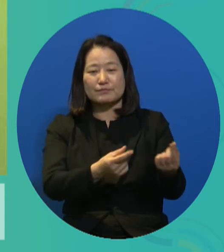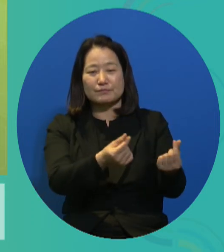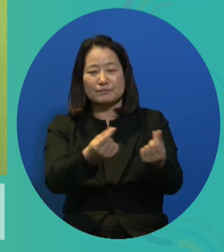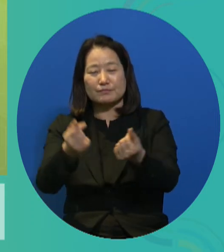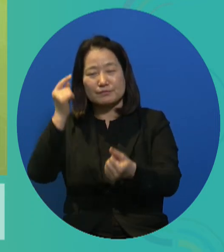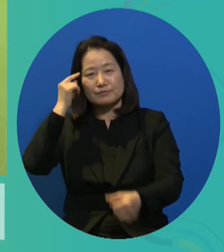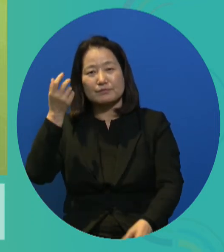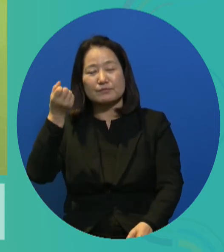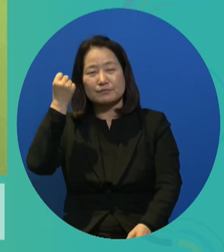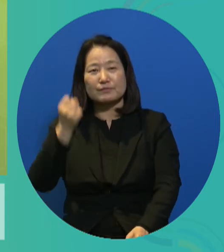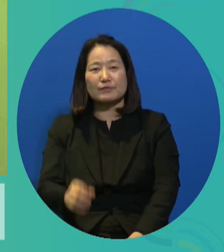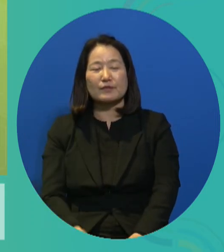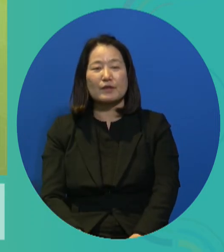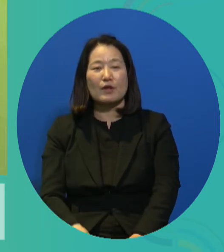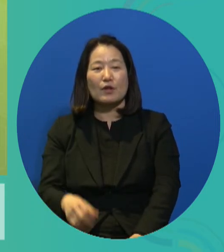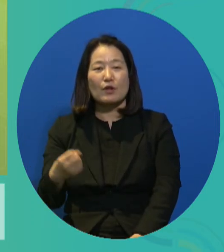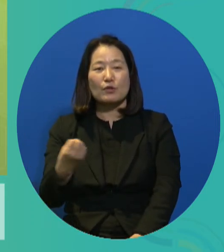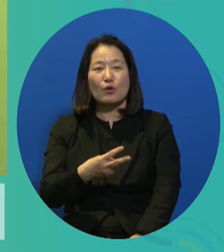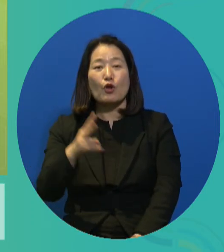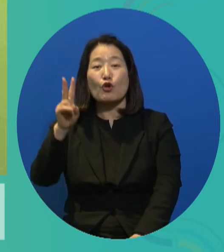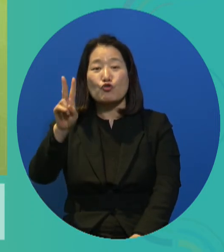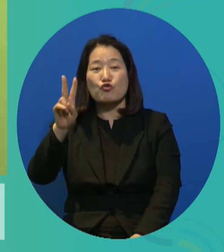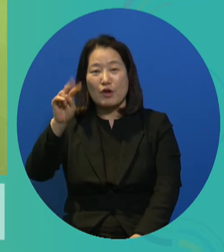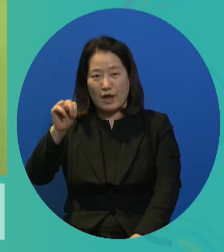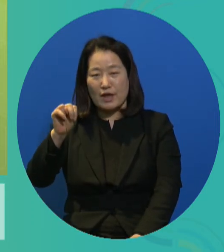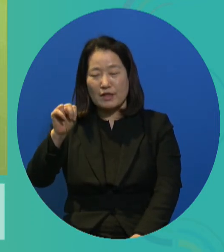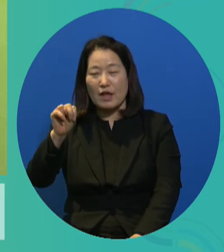Rights Commission already in Korea.